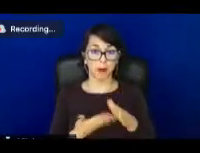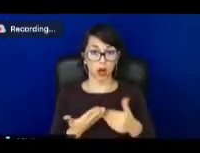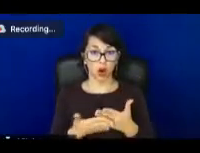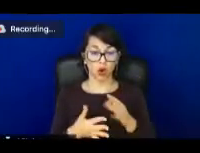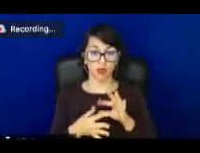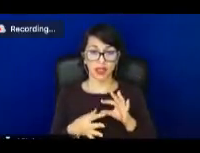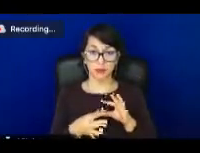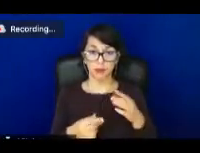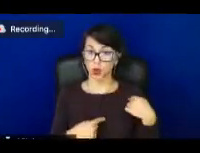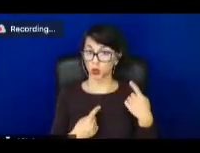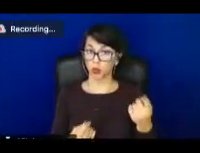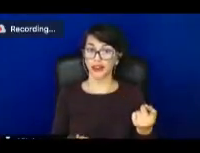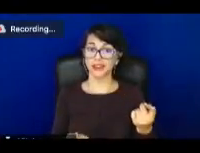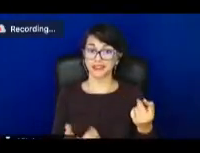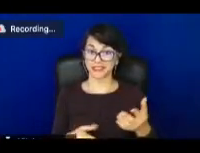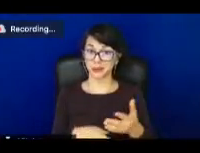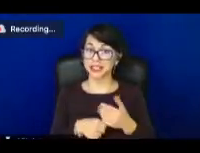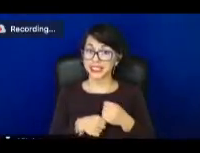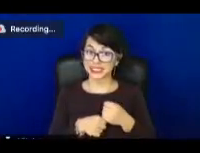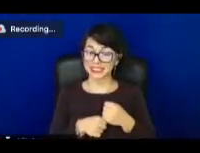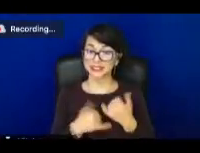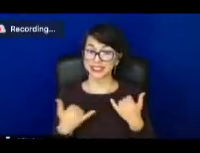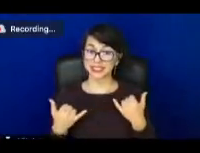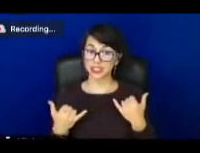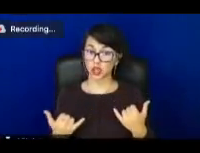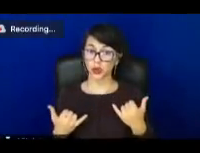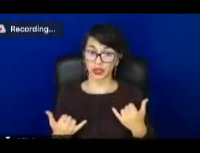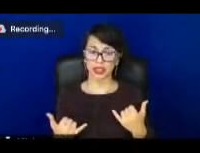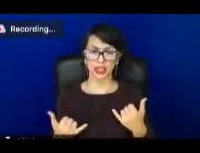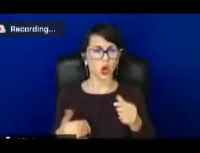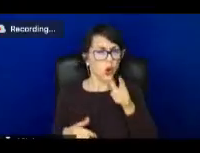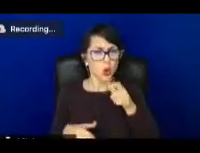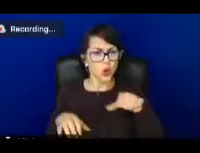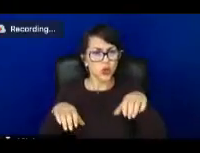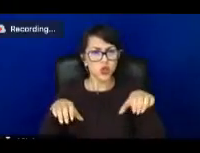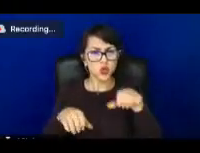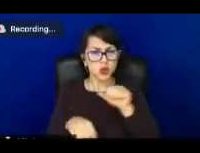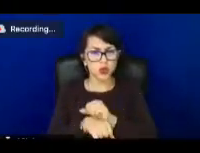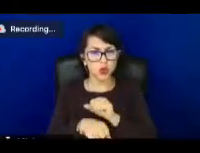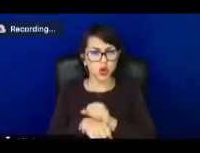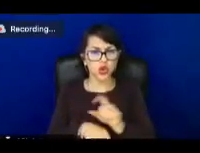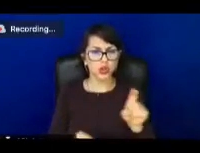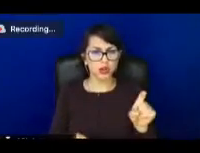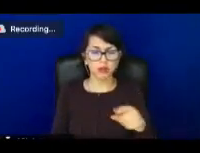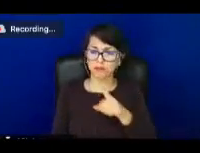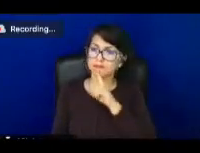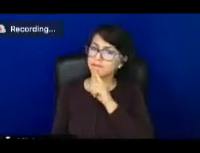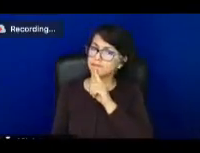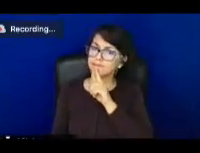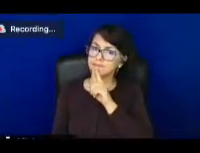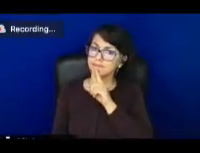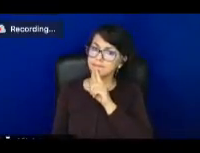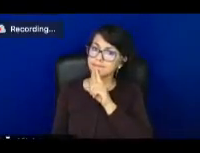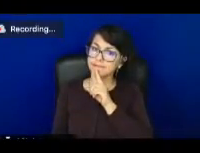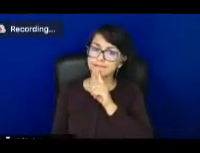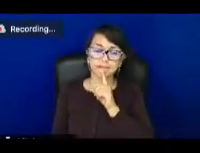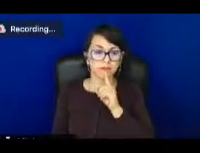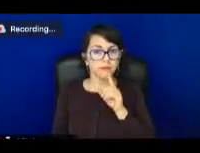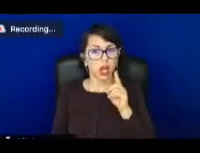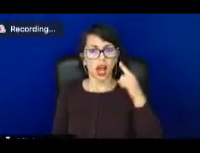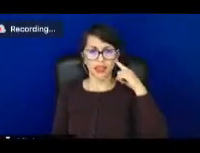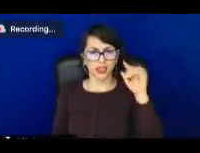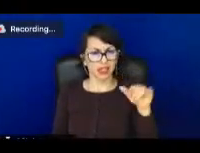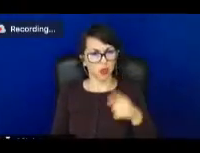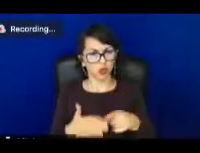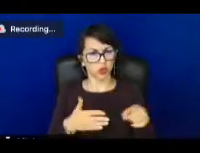date or who's doing the work? Have not said that. Have not said Okay, the I line thought drawers. that's what you said.